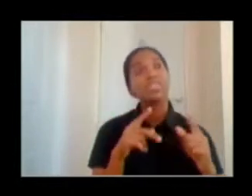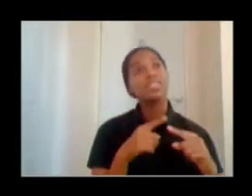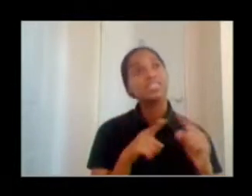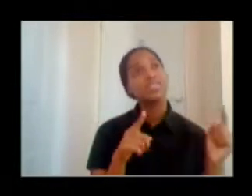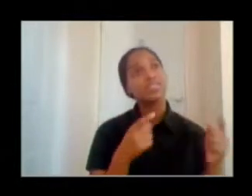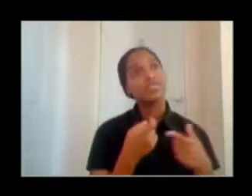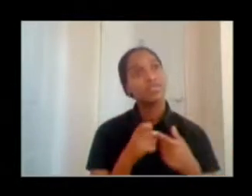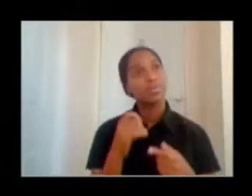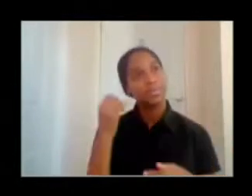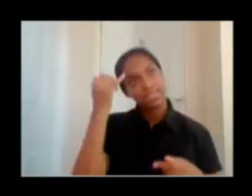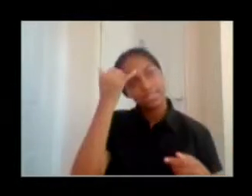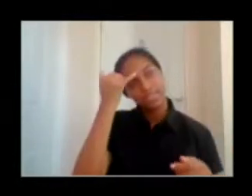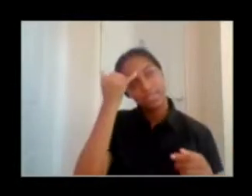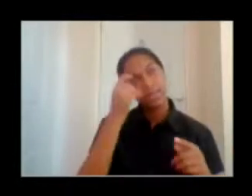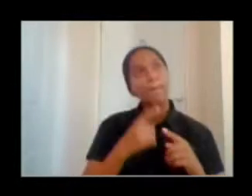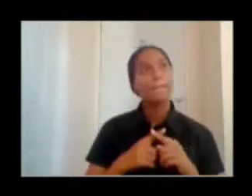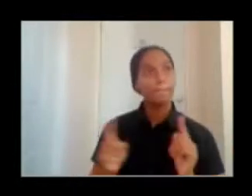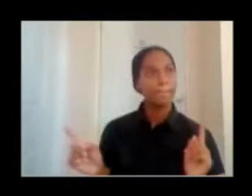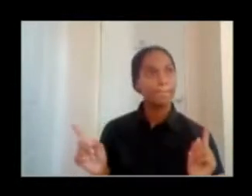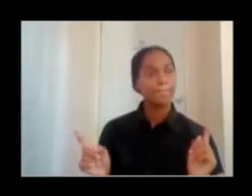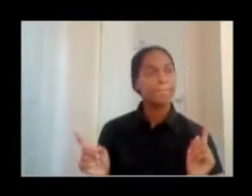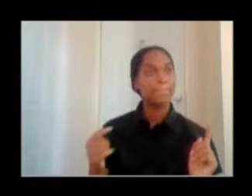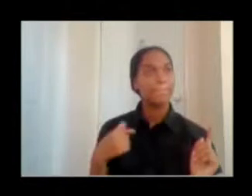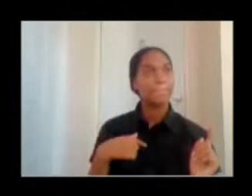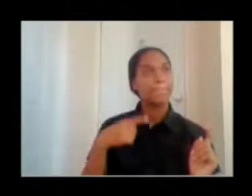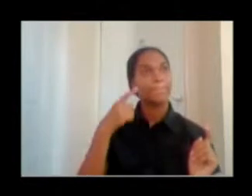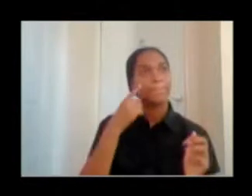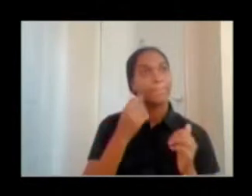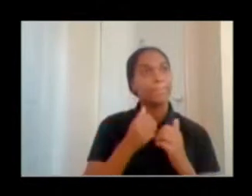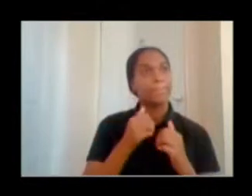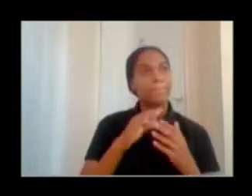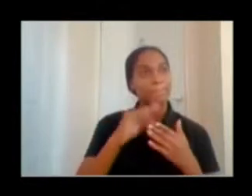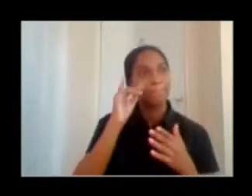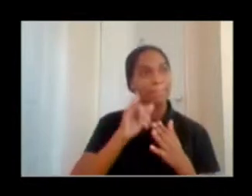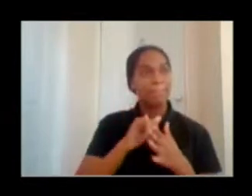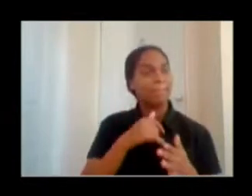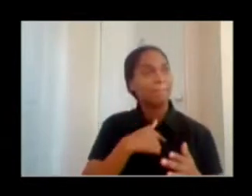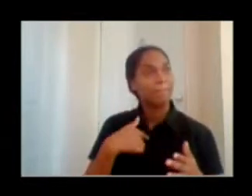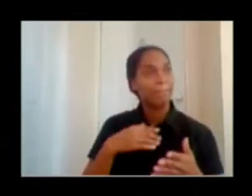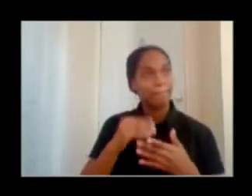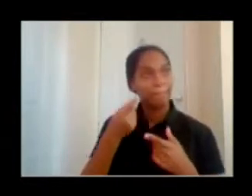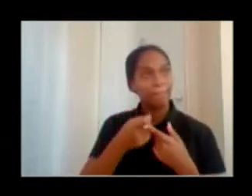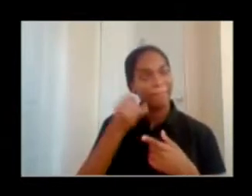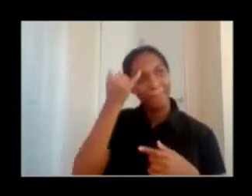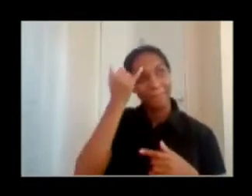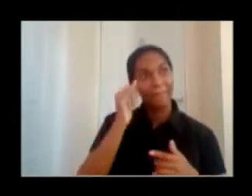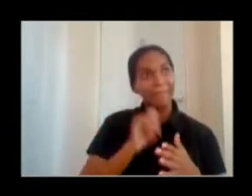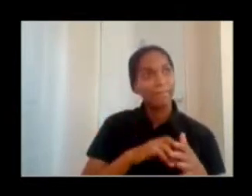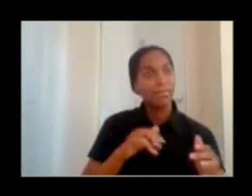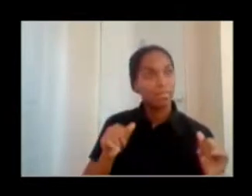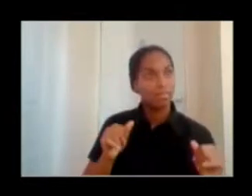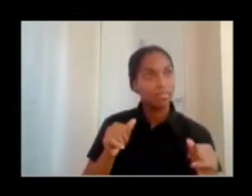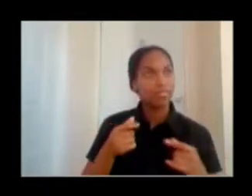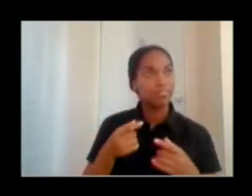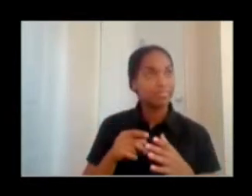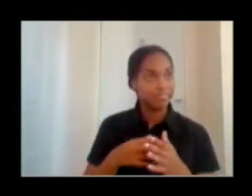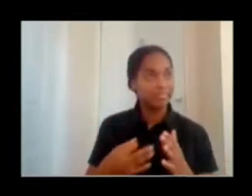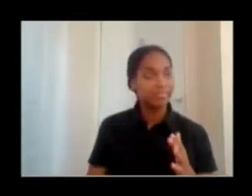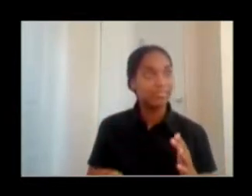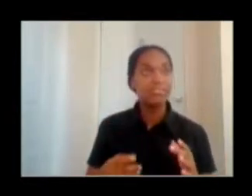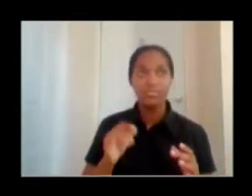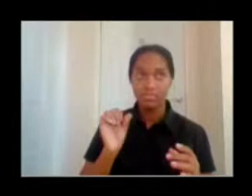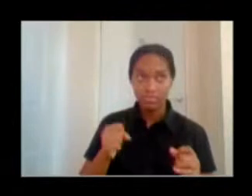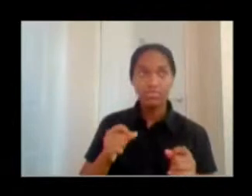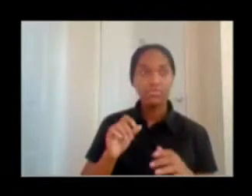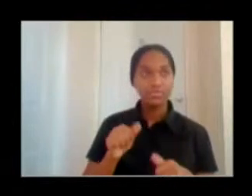India, but I think that the lesson we learned from India is it is possible to fail at this. It is.